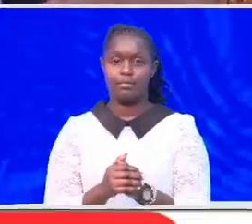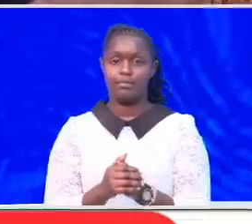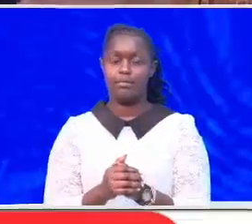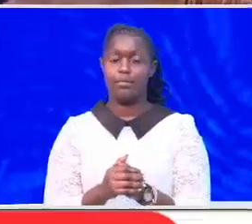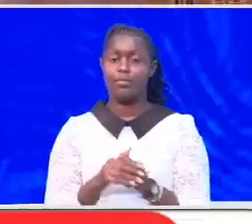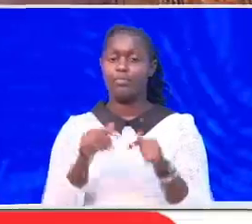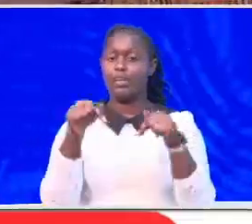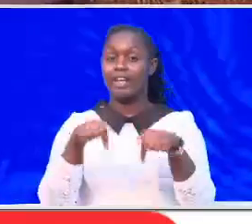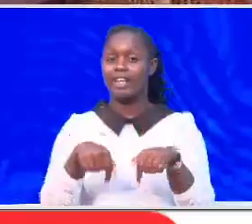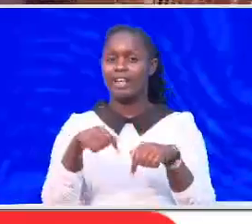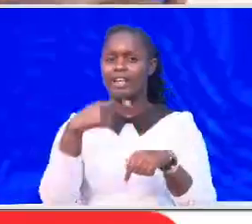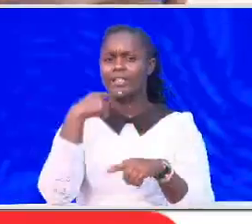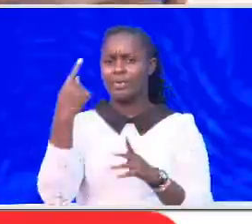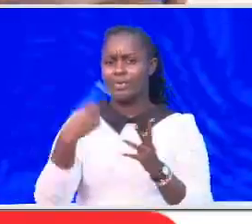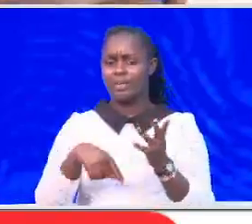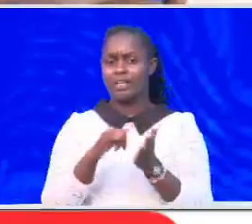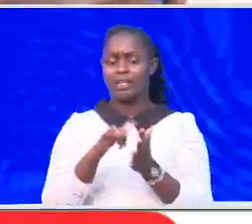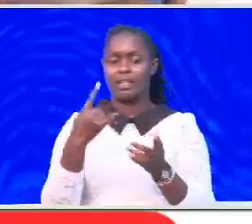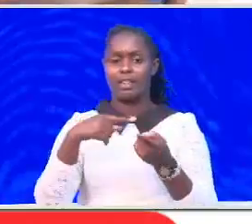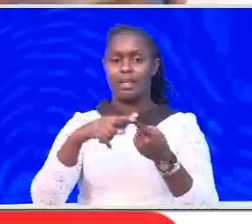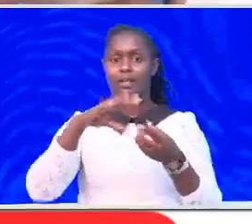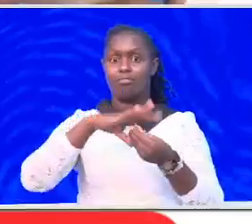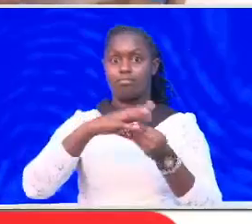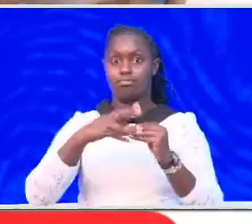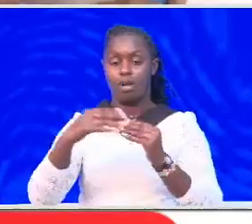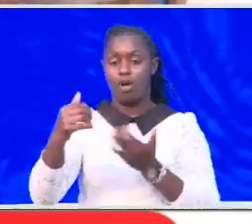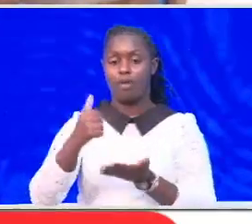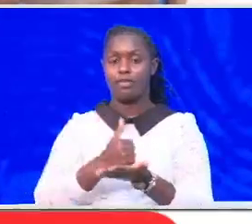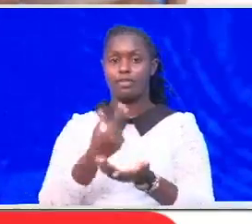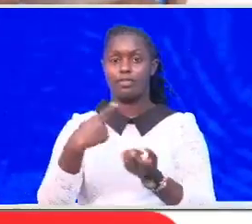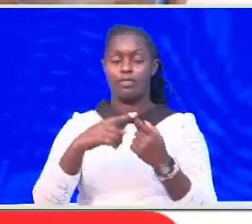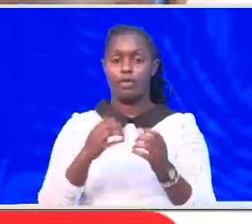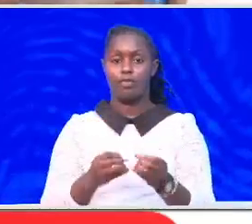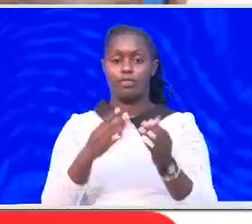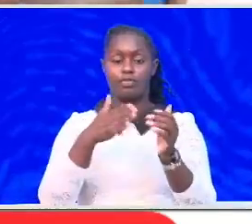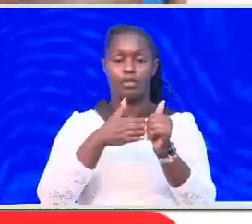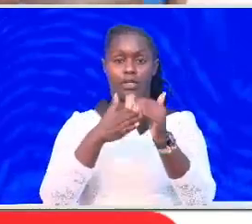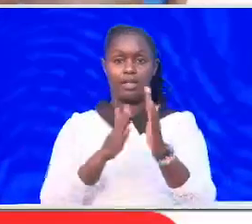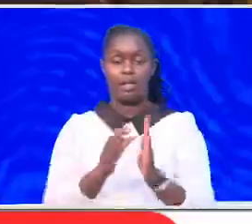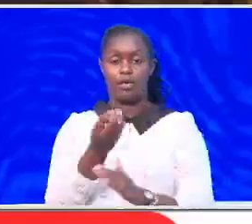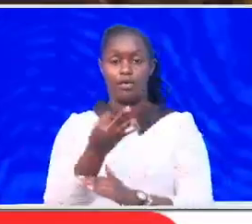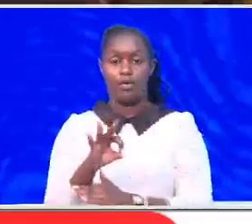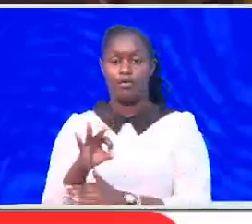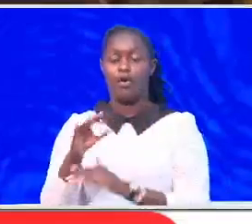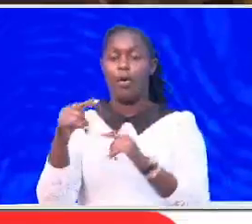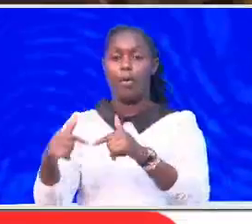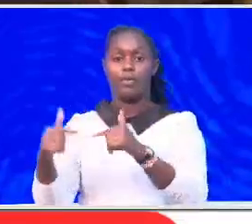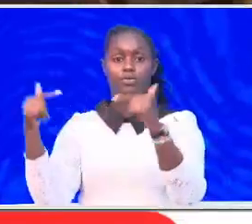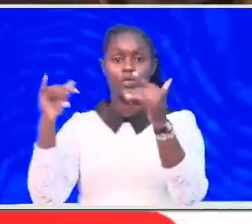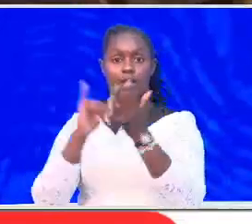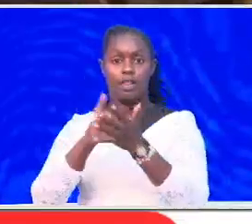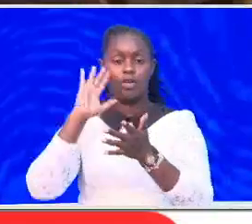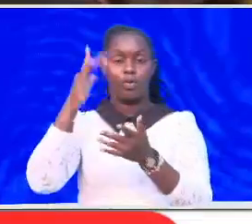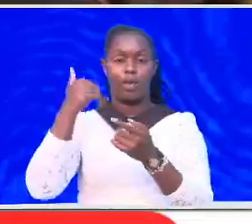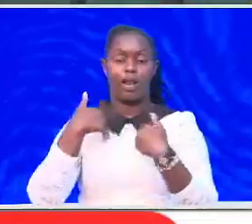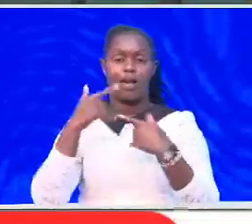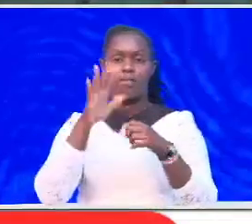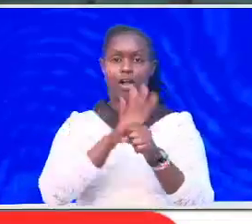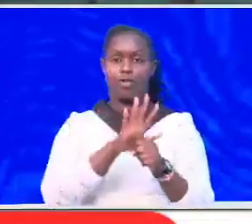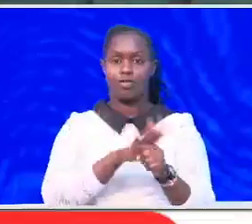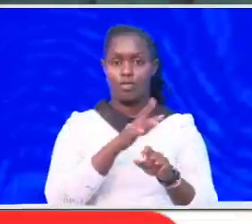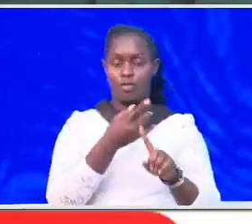Here, he pointed out that creation of the Office of Official Leader of Opposition would receive backing from the